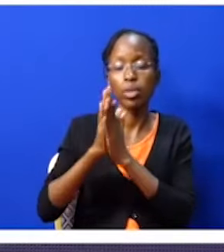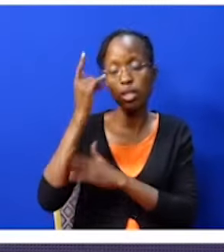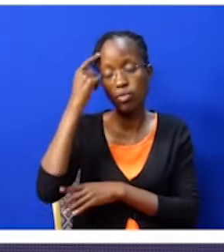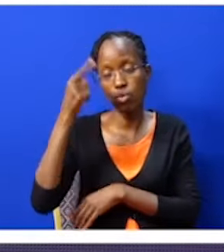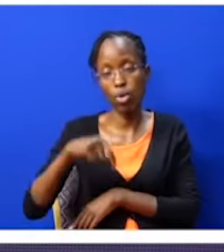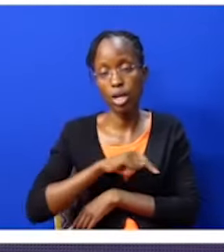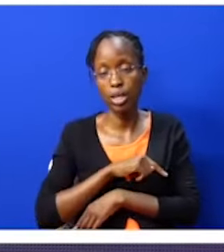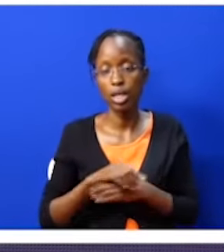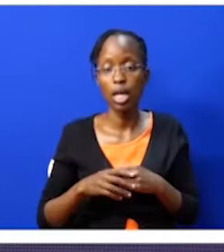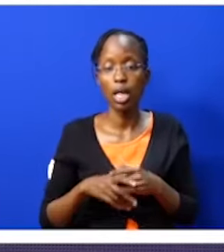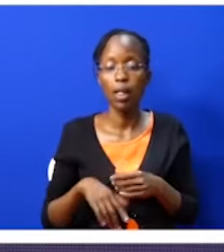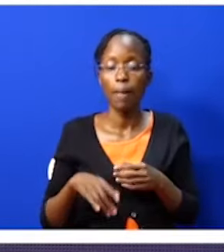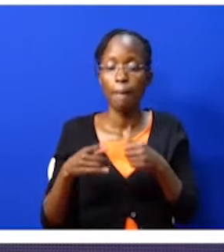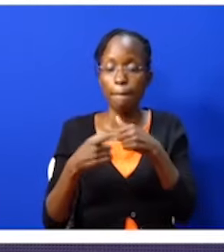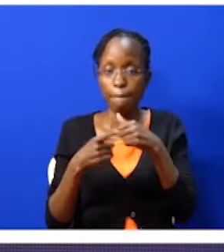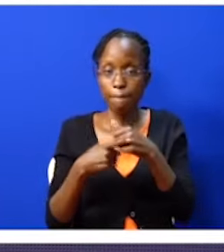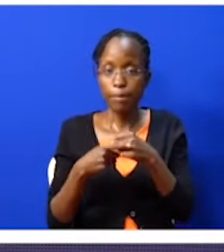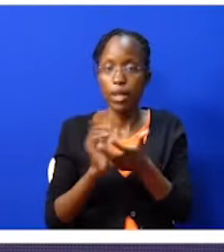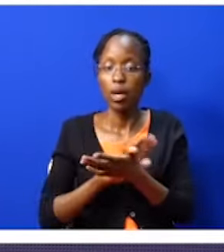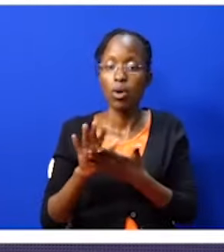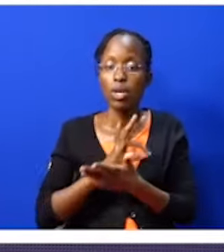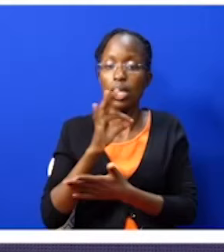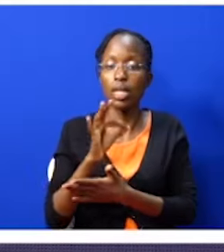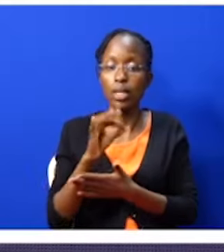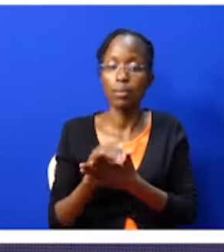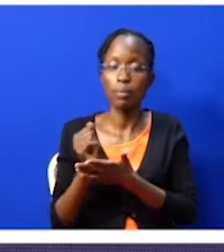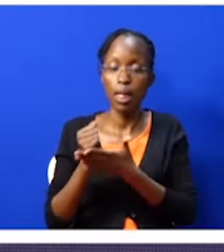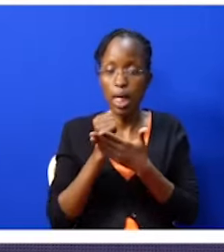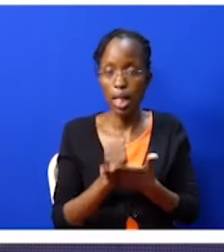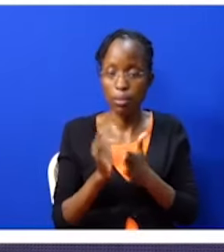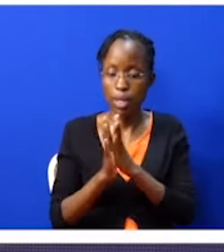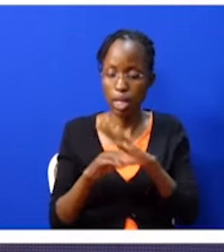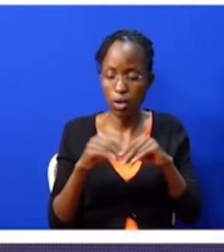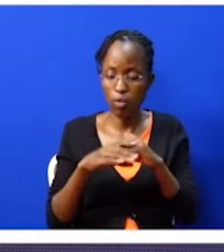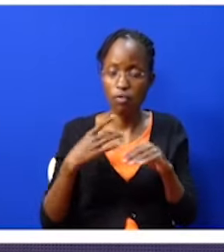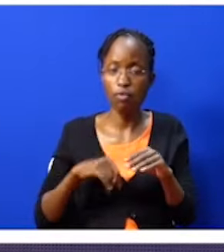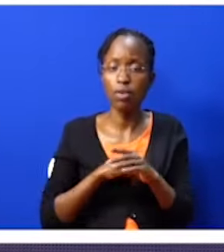us. And lastly, he helps and comforts us. The Bible says